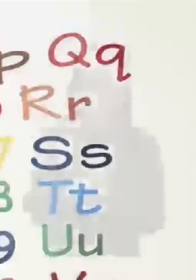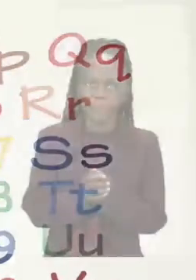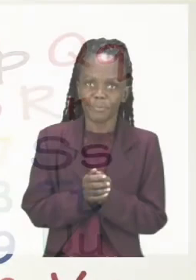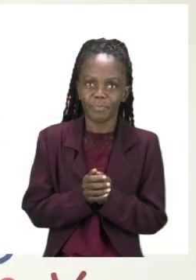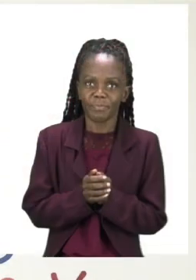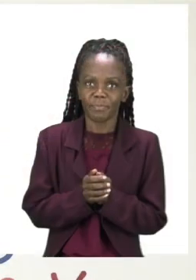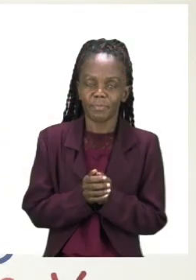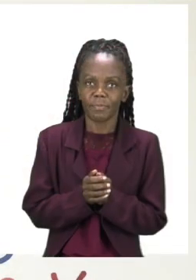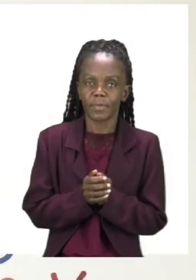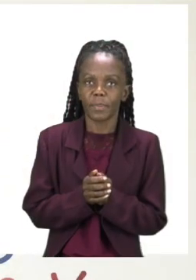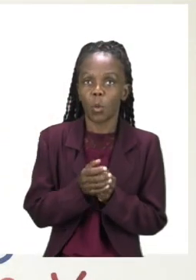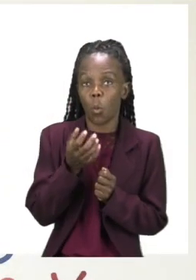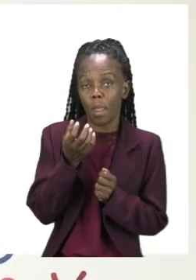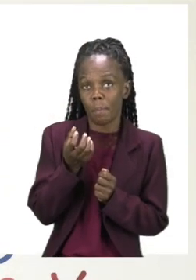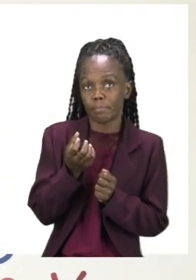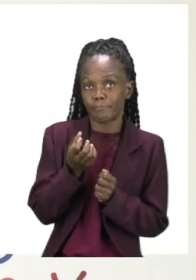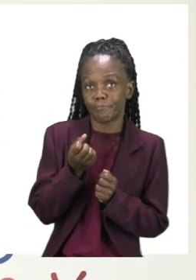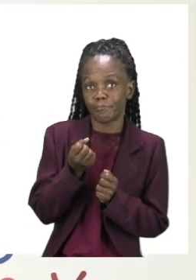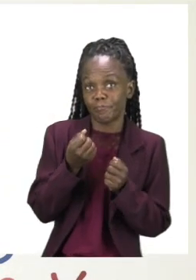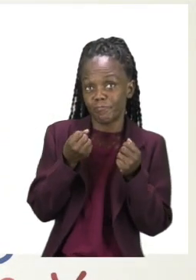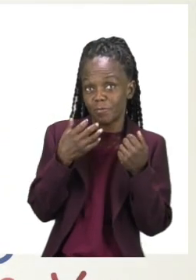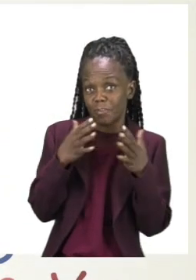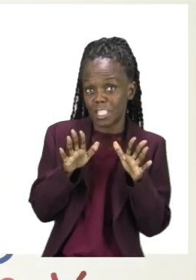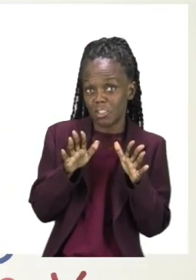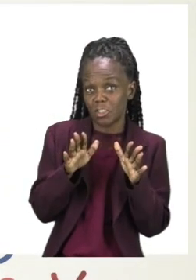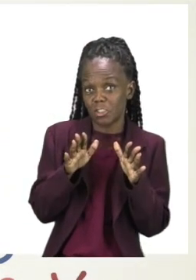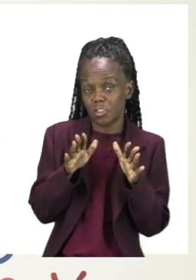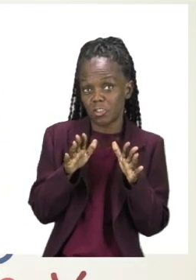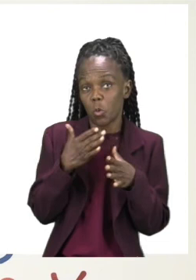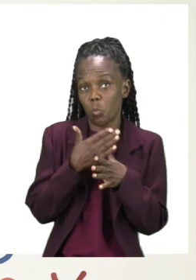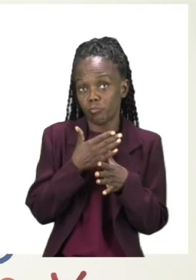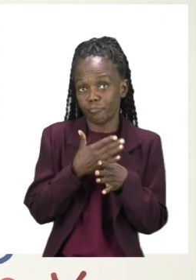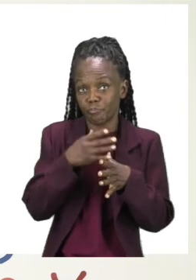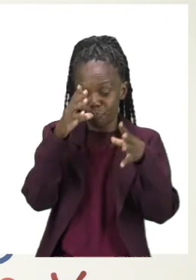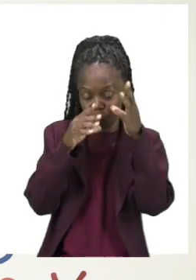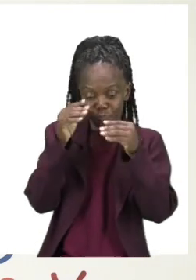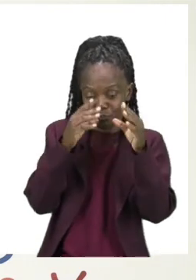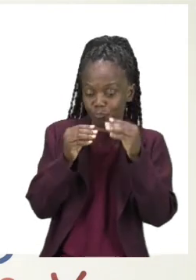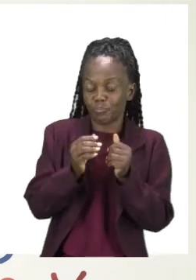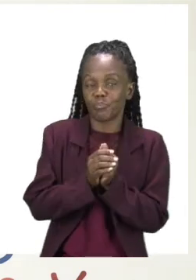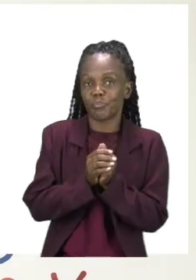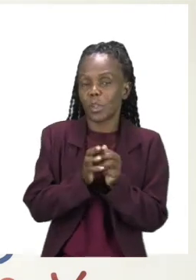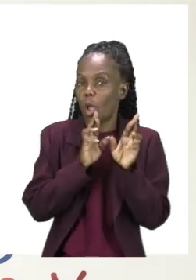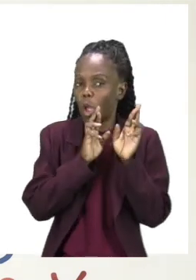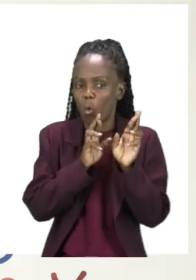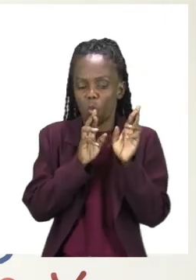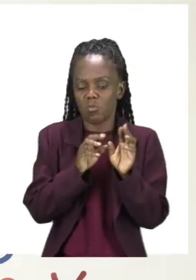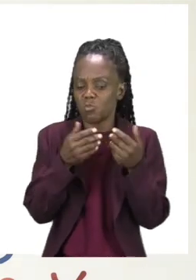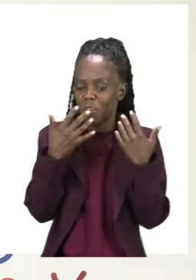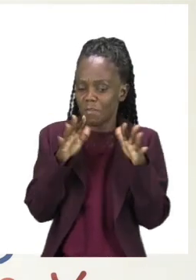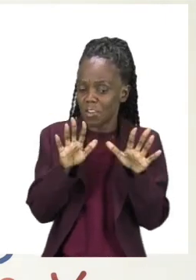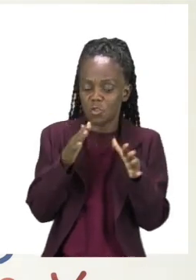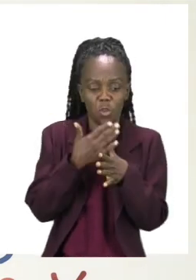We have now come to the end of our lesson, boys and girls, and I hope that you managed to do your exercises.